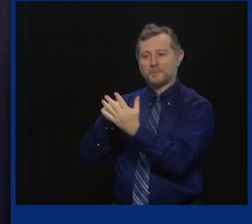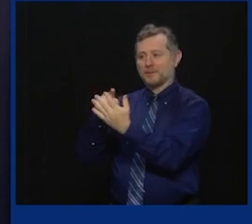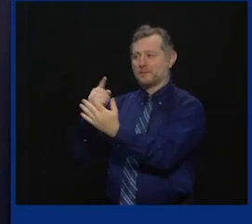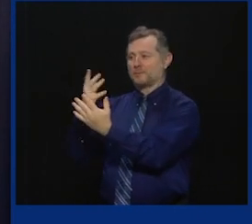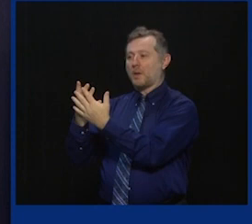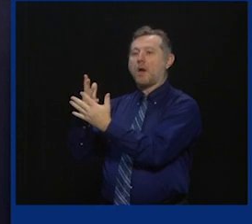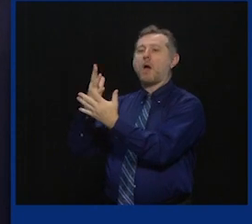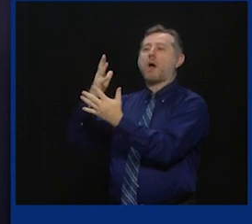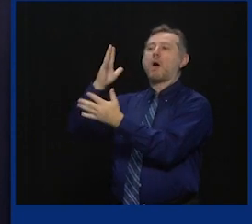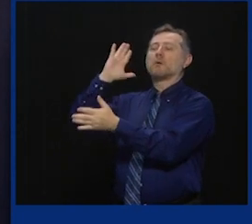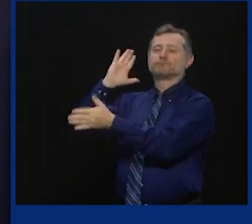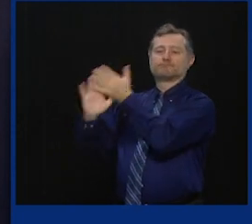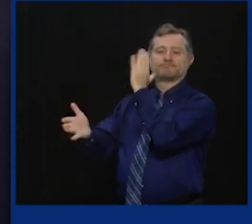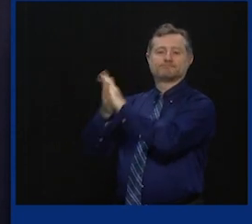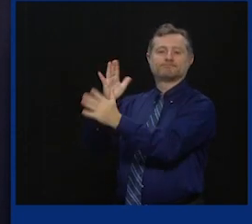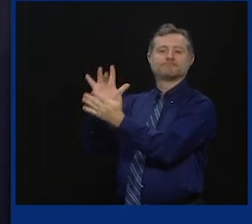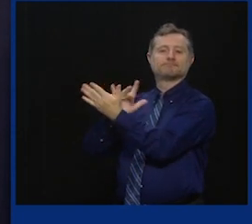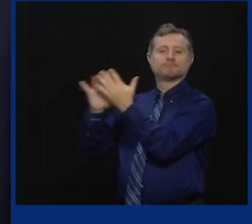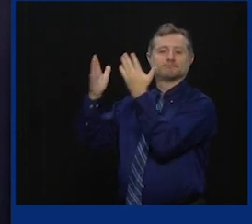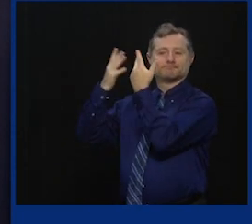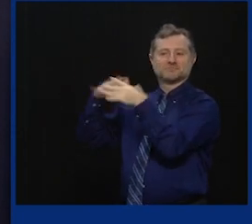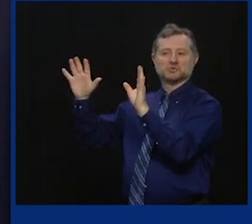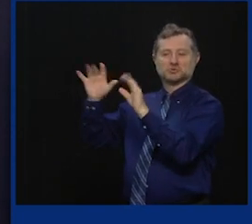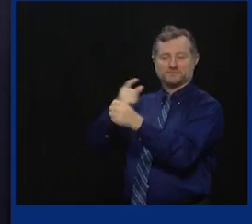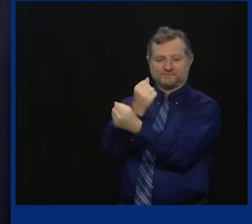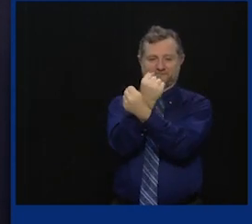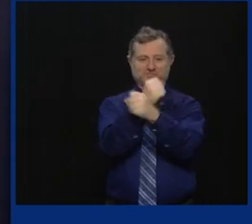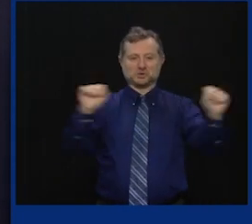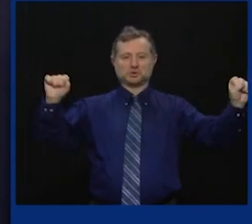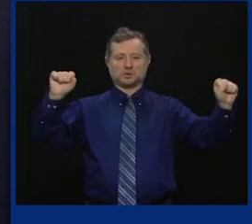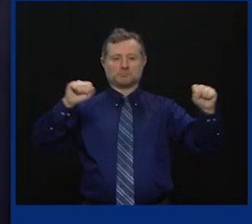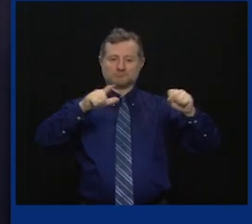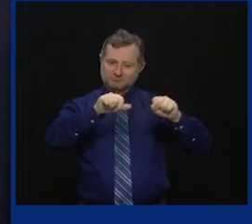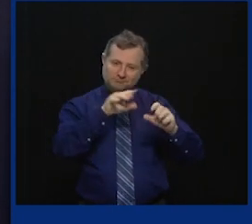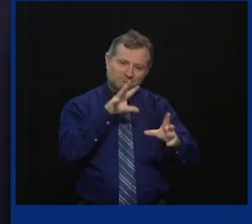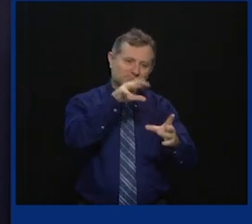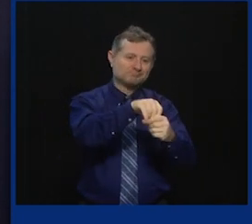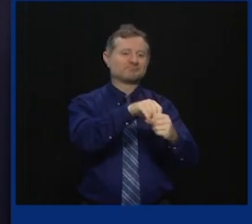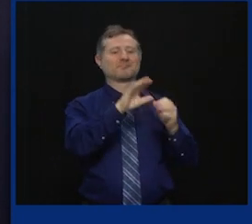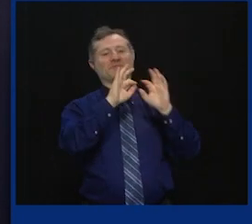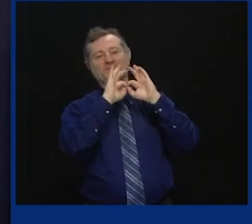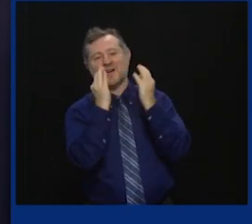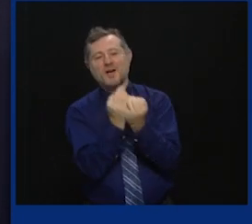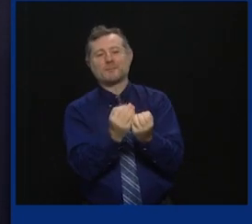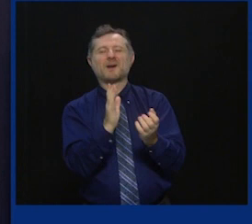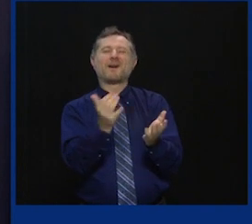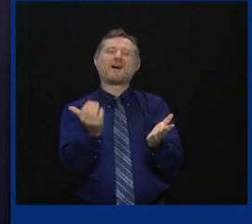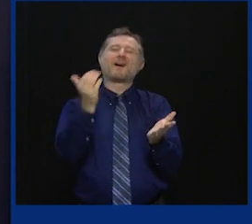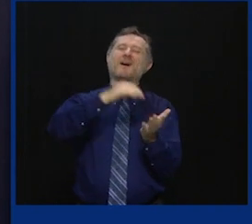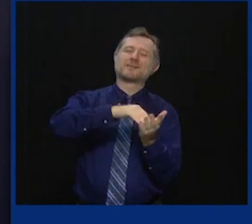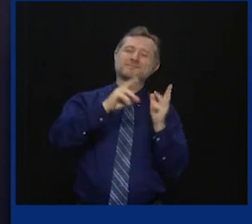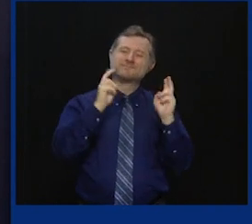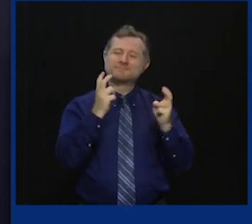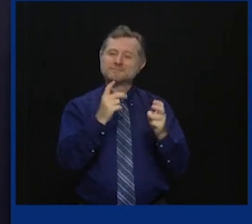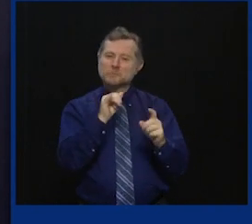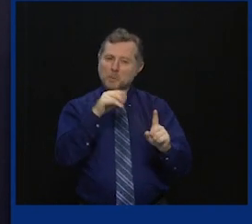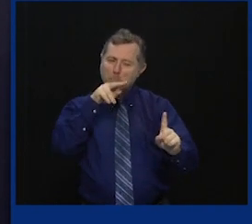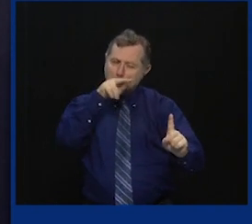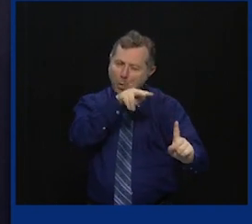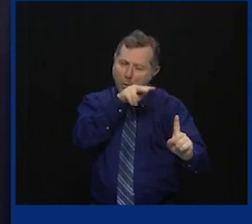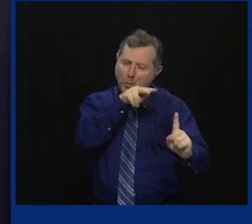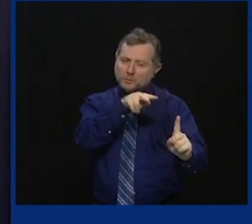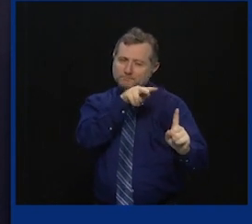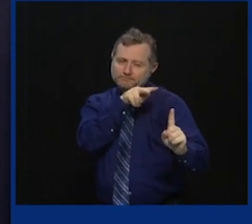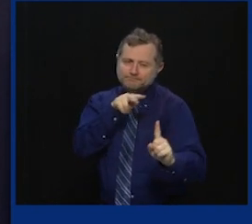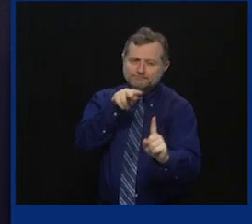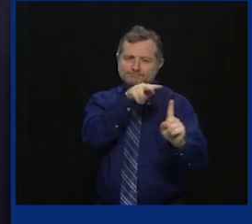free. They're supposed to be part of the family again. That's the premise behind parole. But